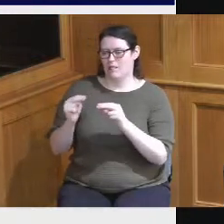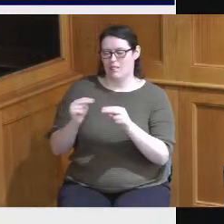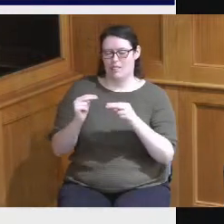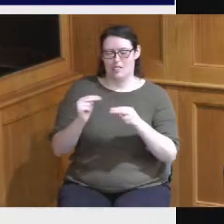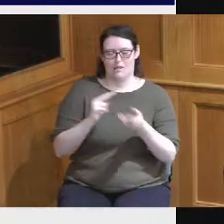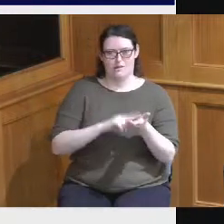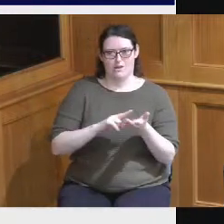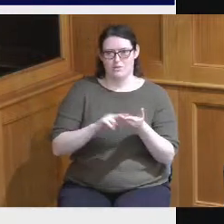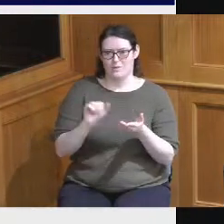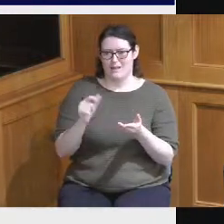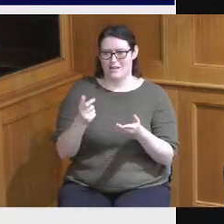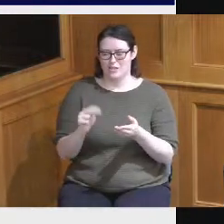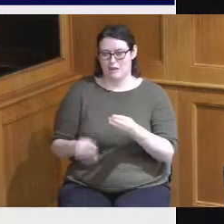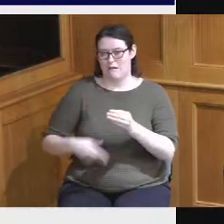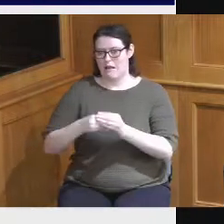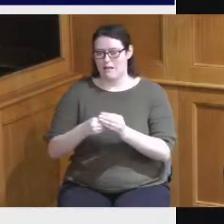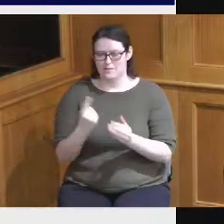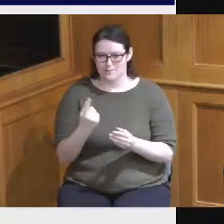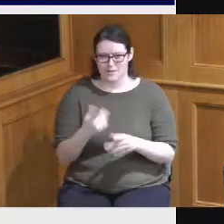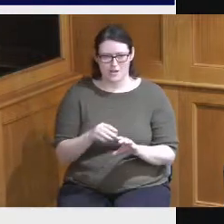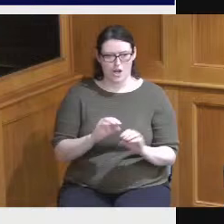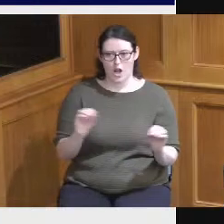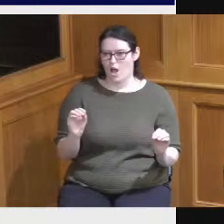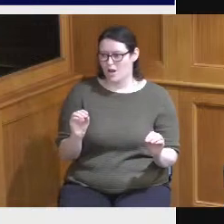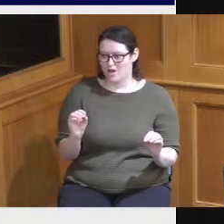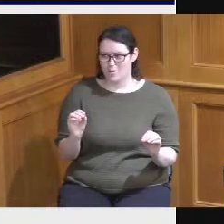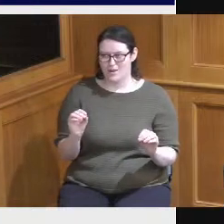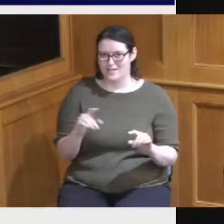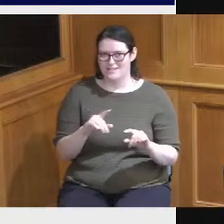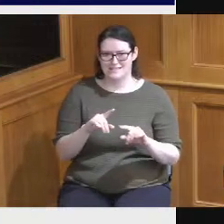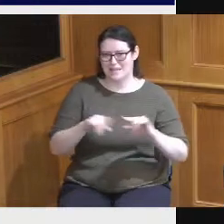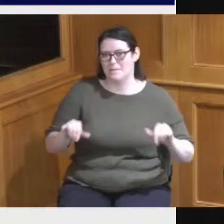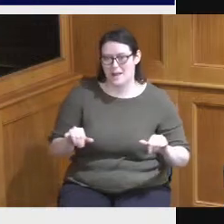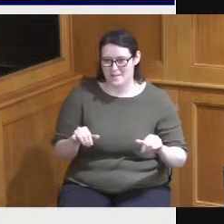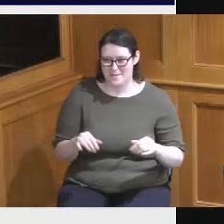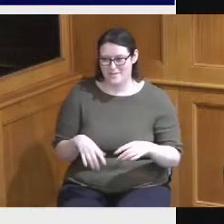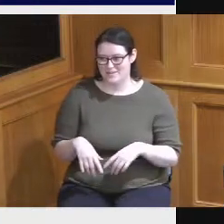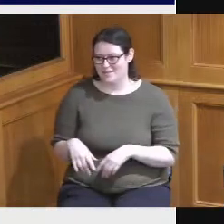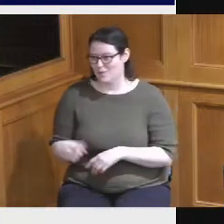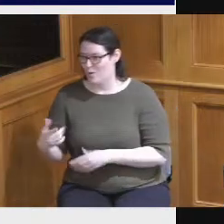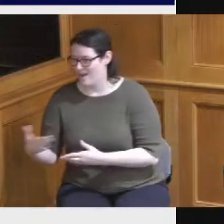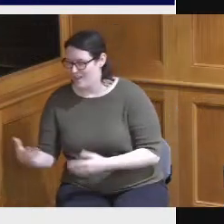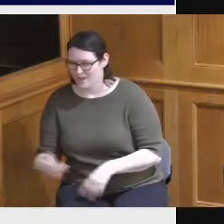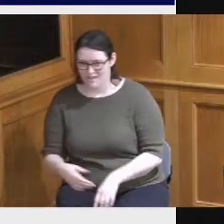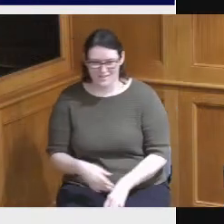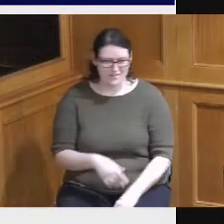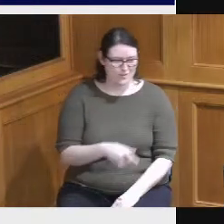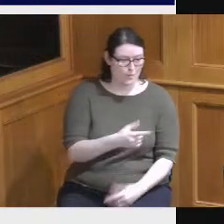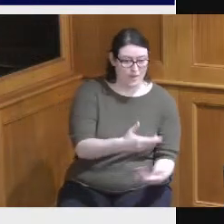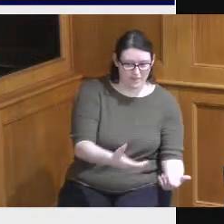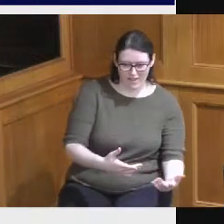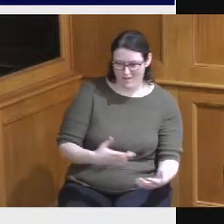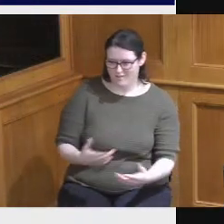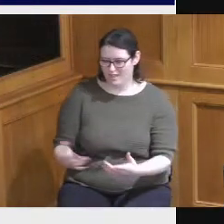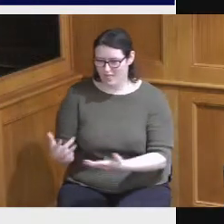Axon, because none of them were at the same time frame. They were staggered. It was